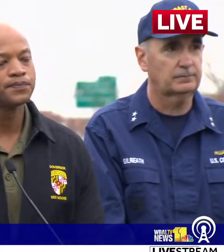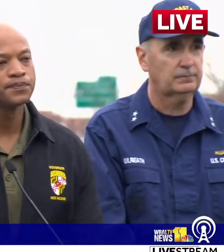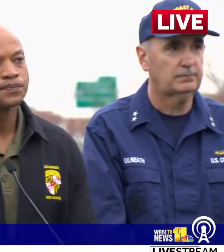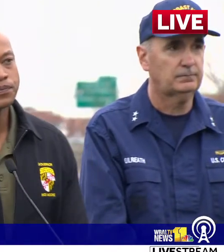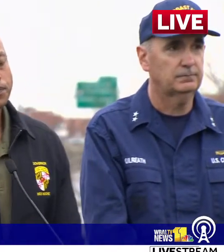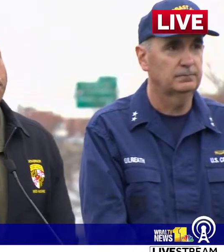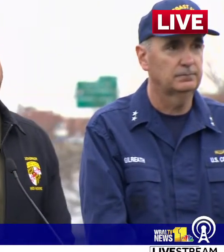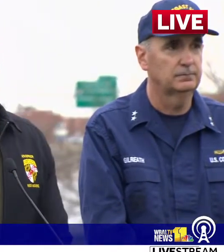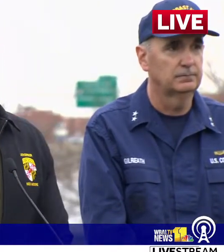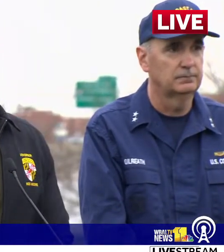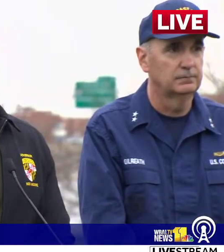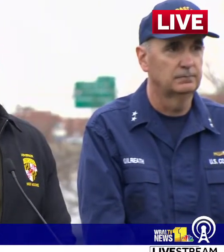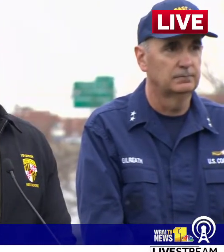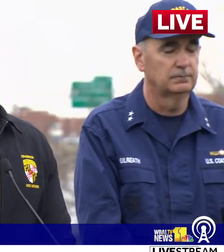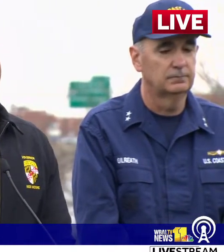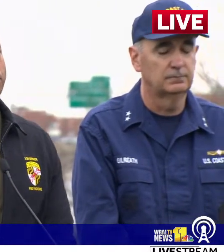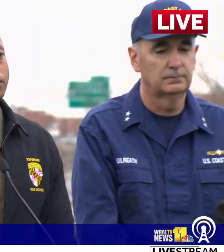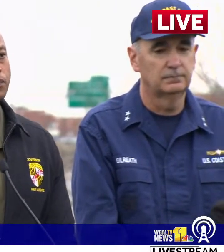That's the intent.